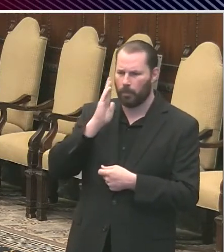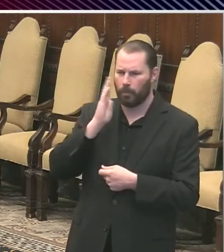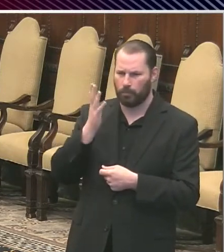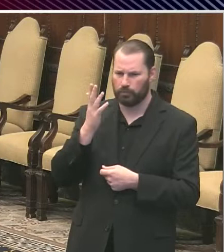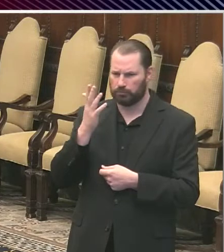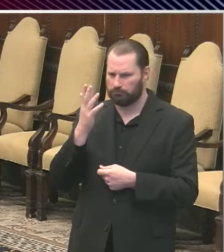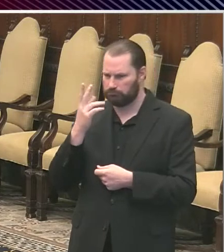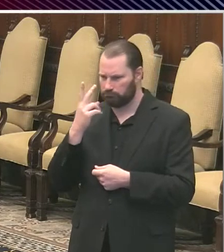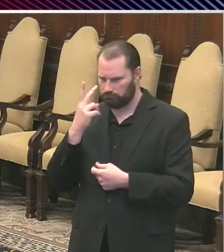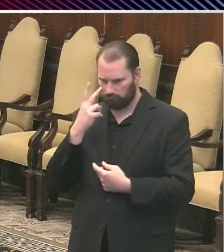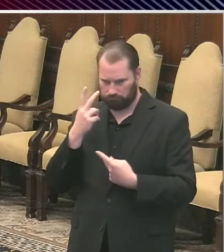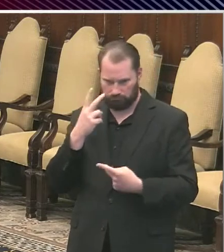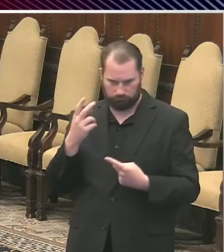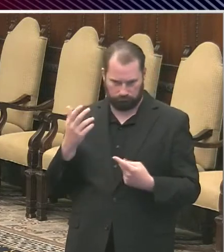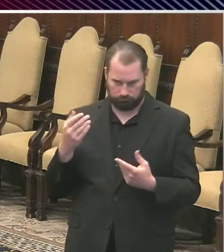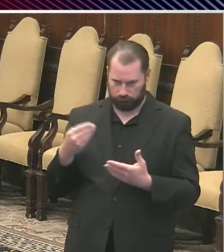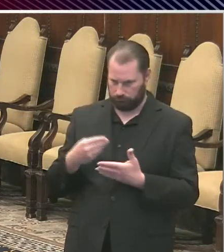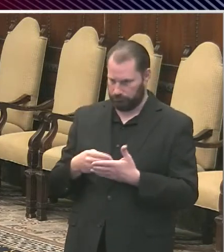find.